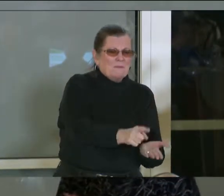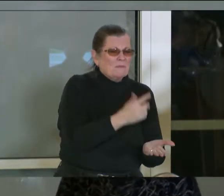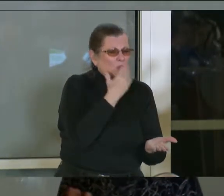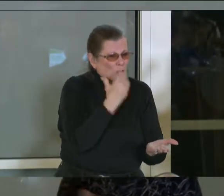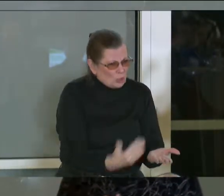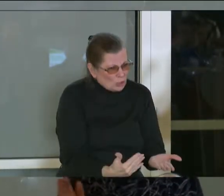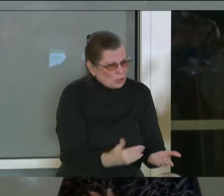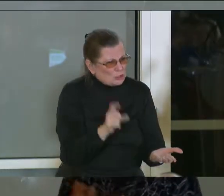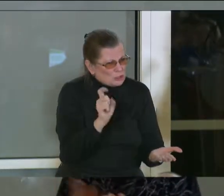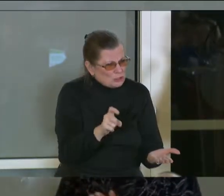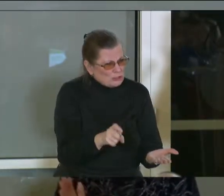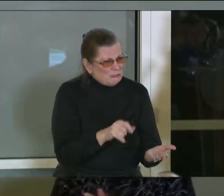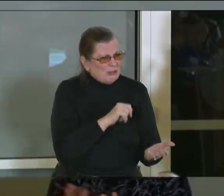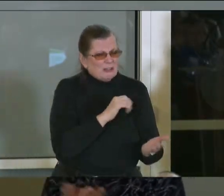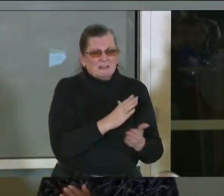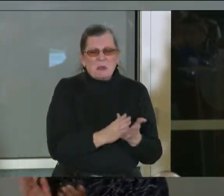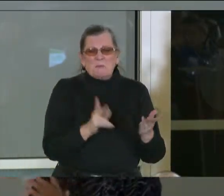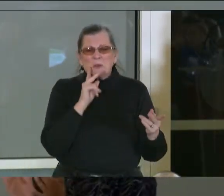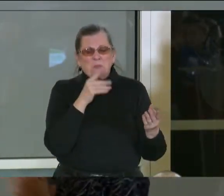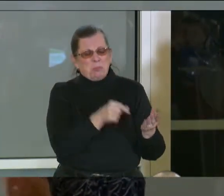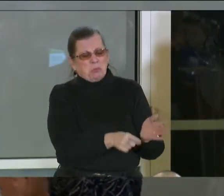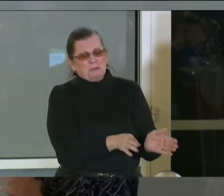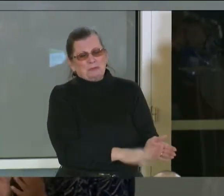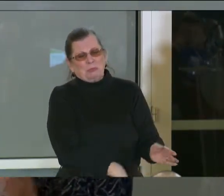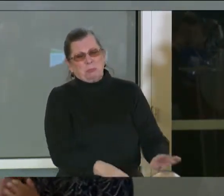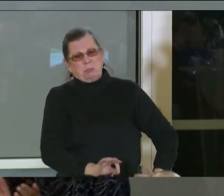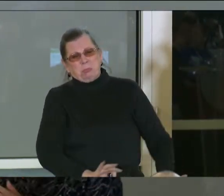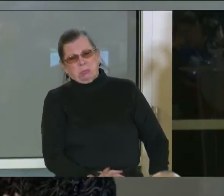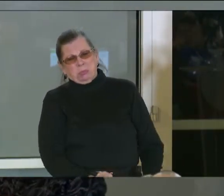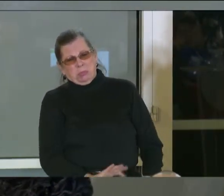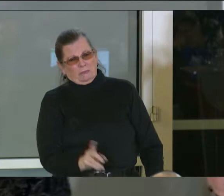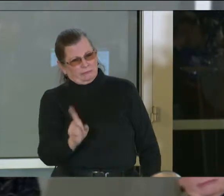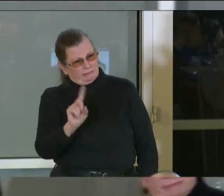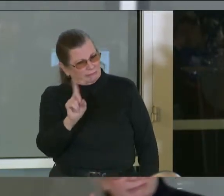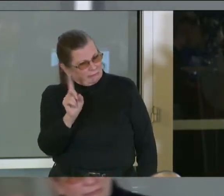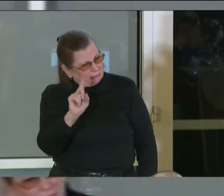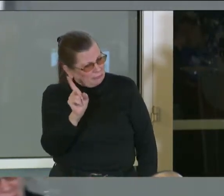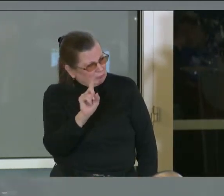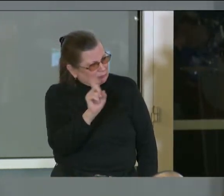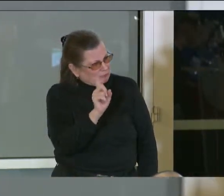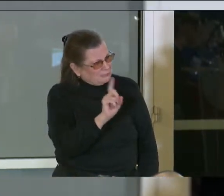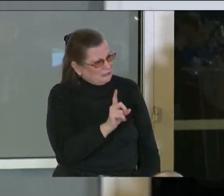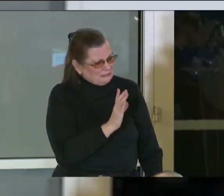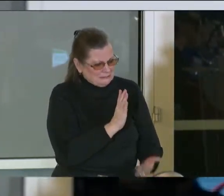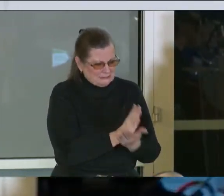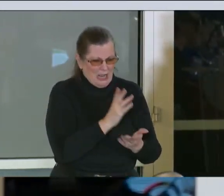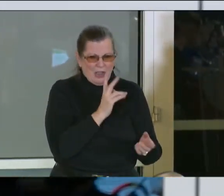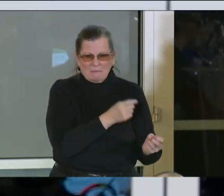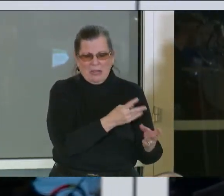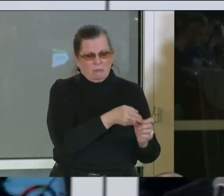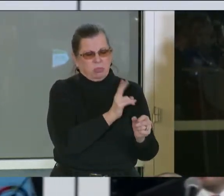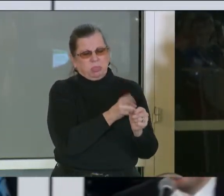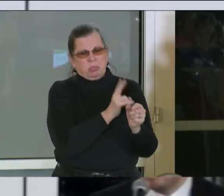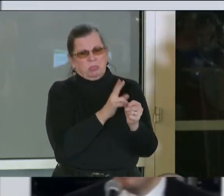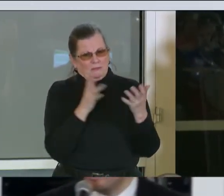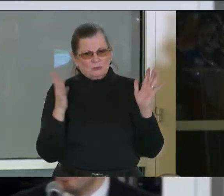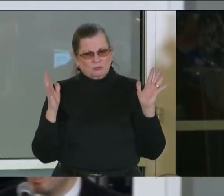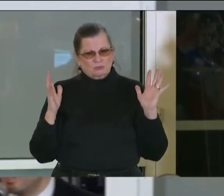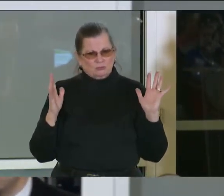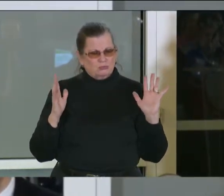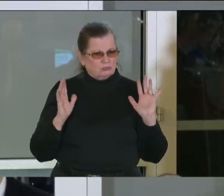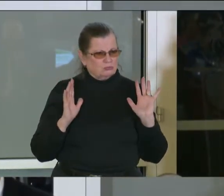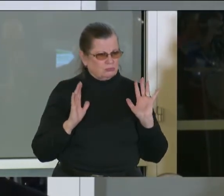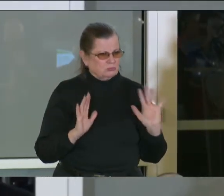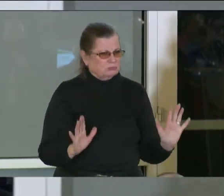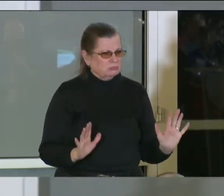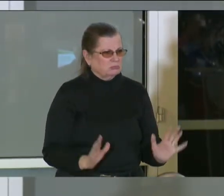Thank you so much. All right, thank you all so much. Again, there will be an opportunity for you to share more of your budget priorities. So if you didn't get